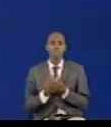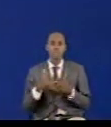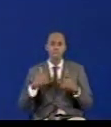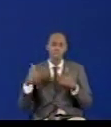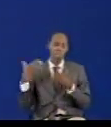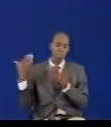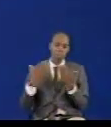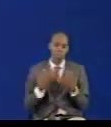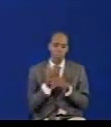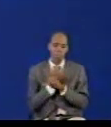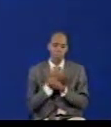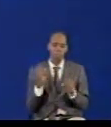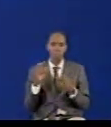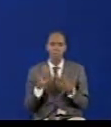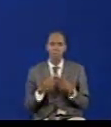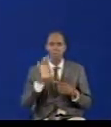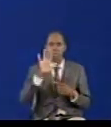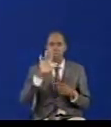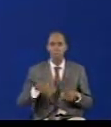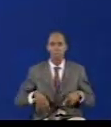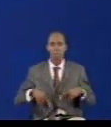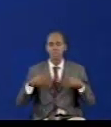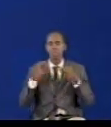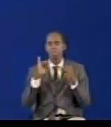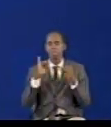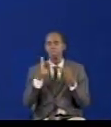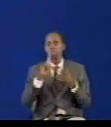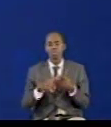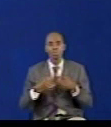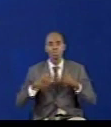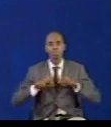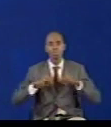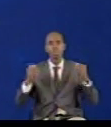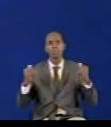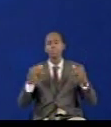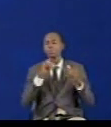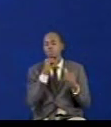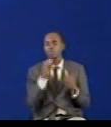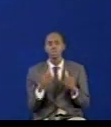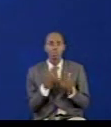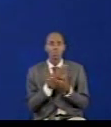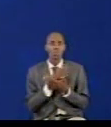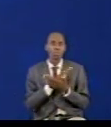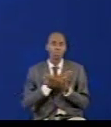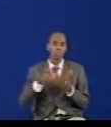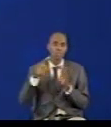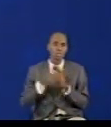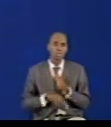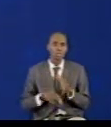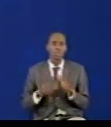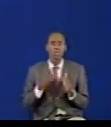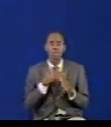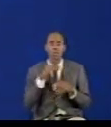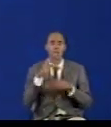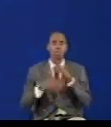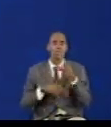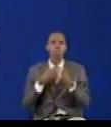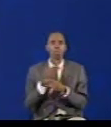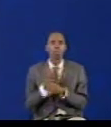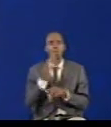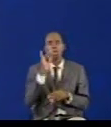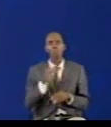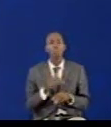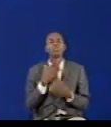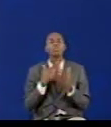to my life, teaching me to deny ungodliness and worldly lust, that I should